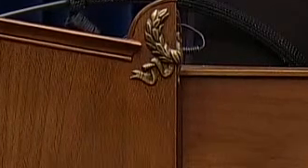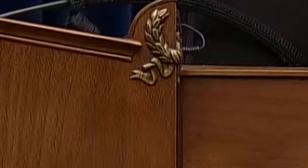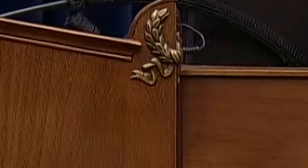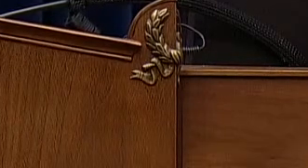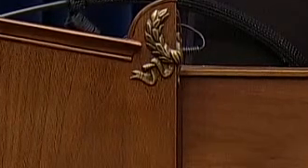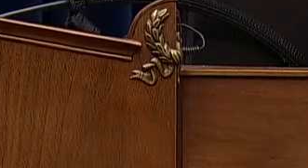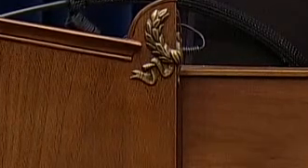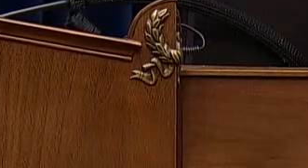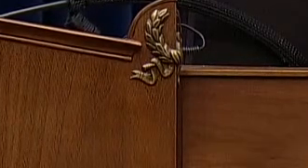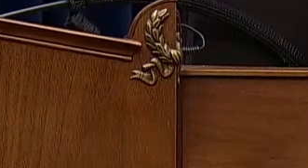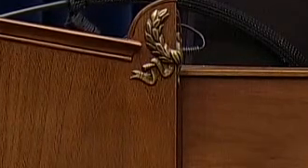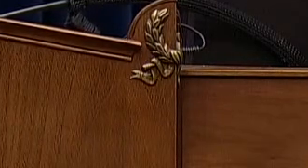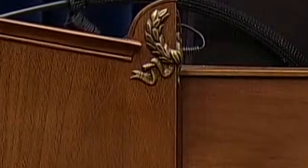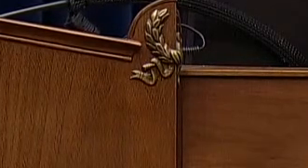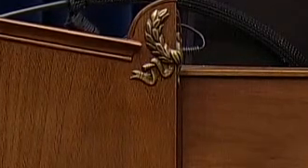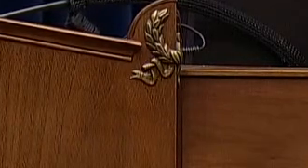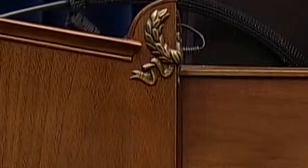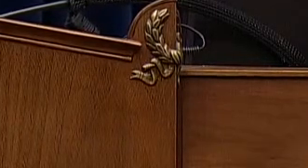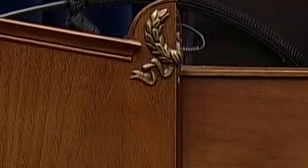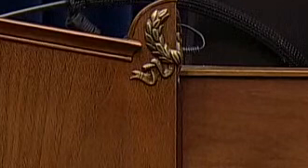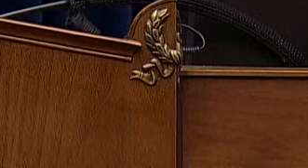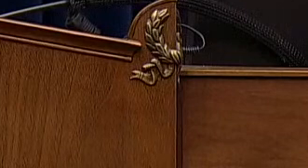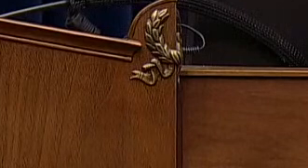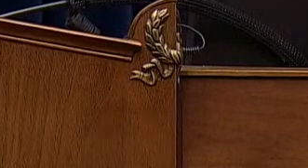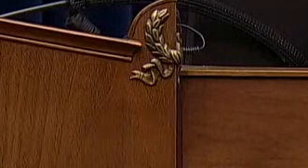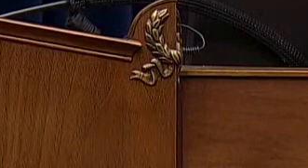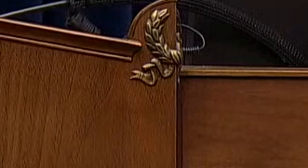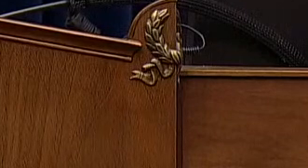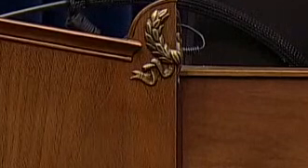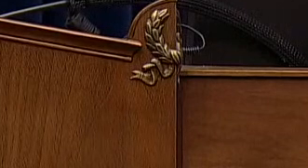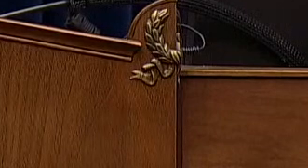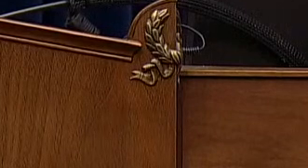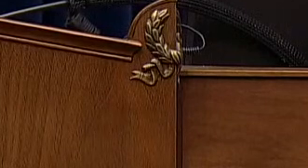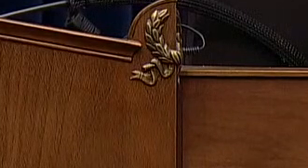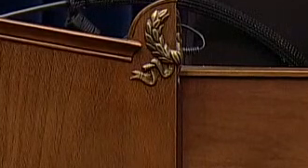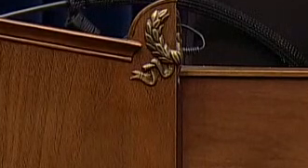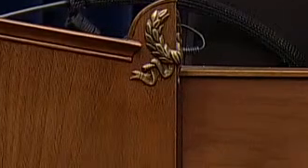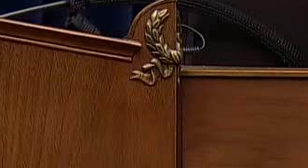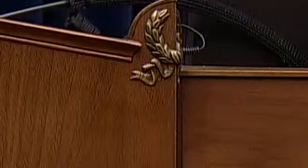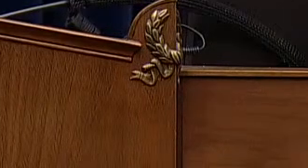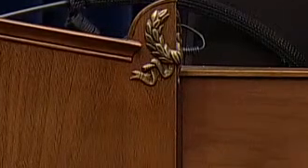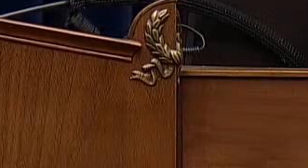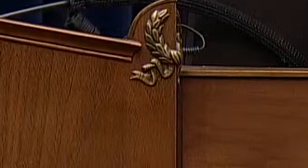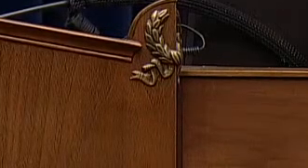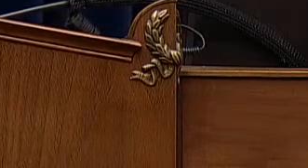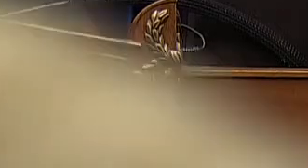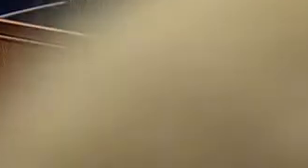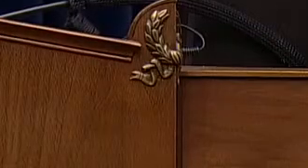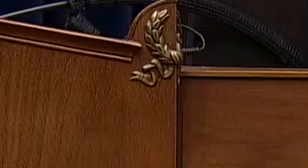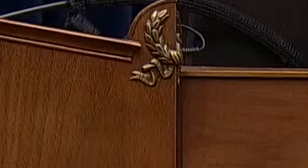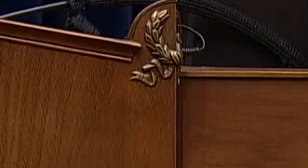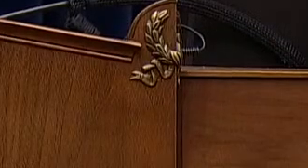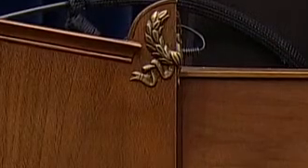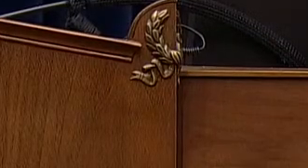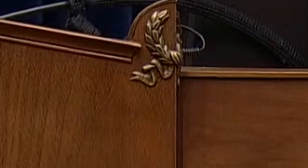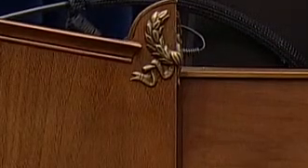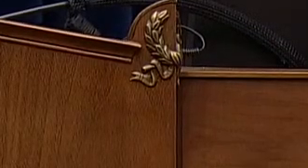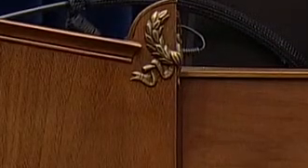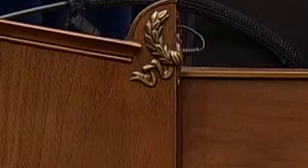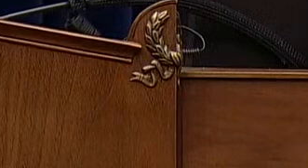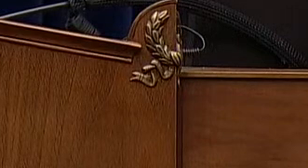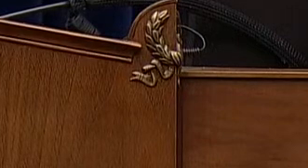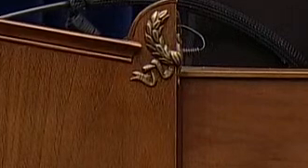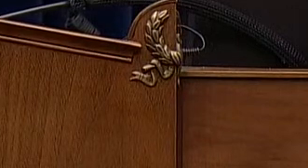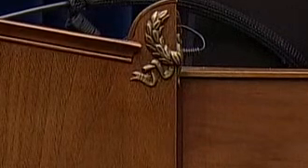Second, we have a timer that should be visible on your screen when you are in the active speaker with thumbnail view. Members